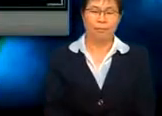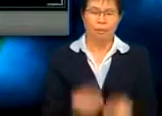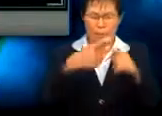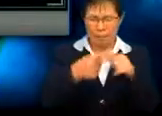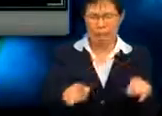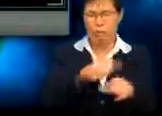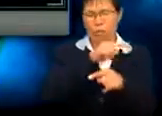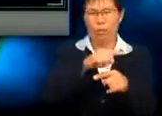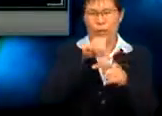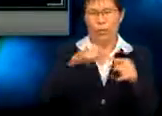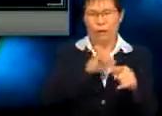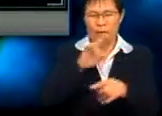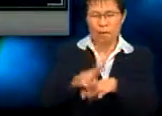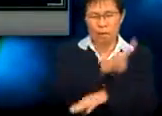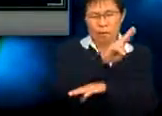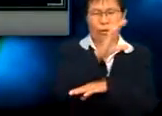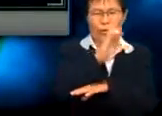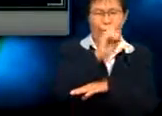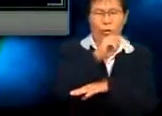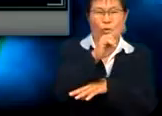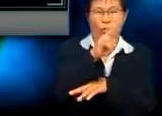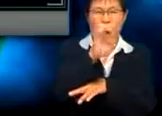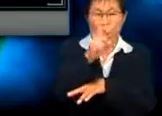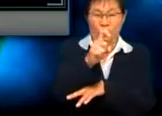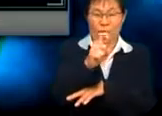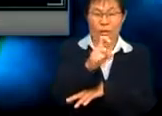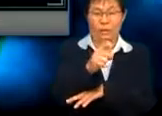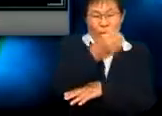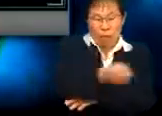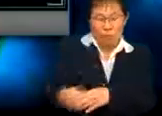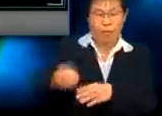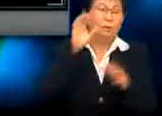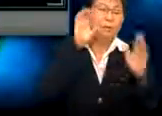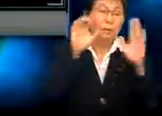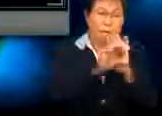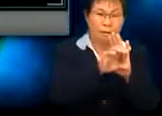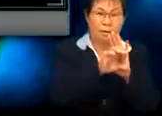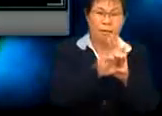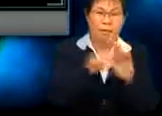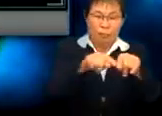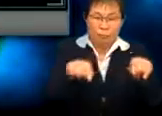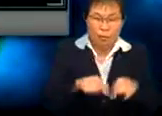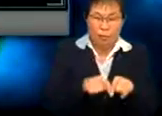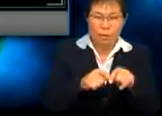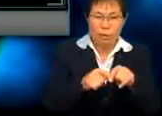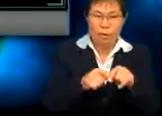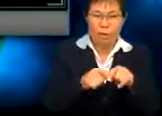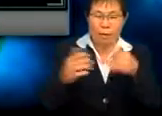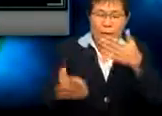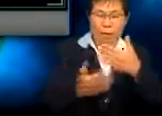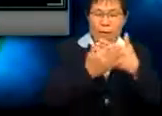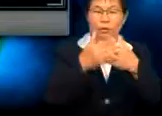But when I use a convex lens, the object image is positioned back to the